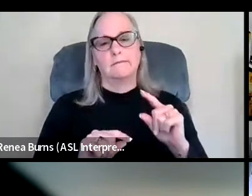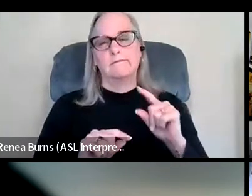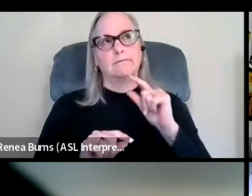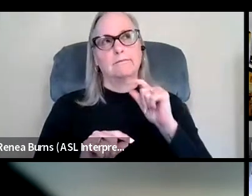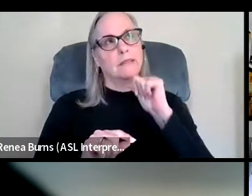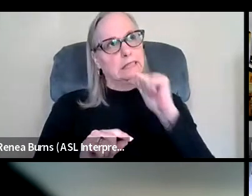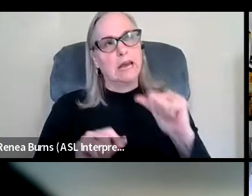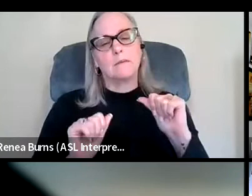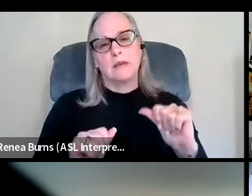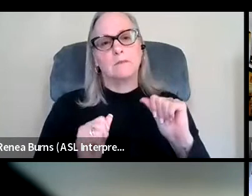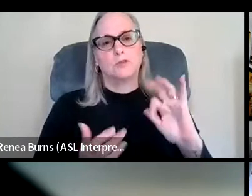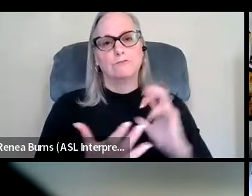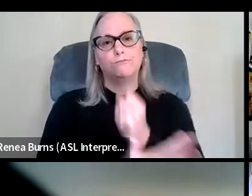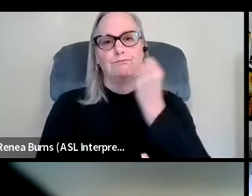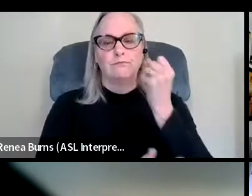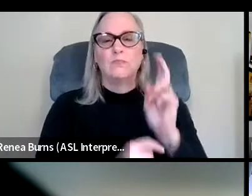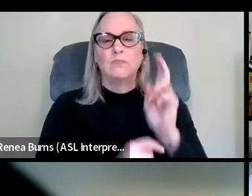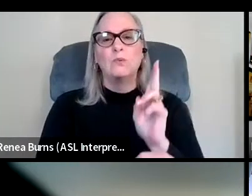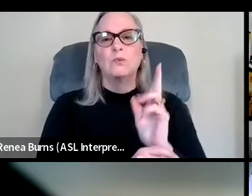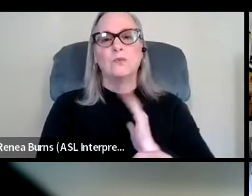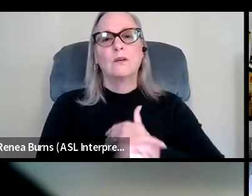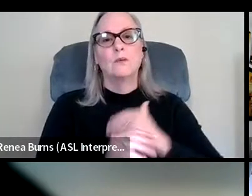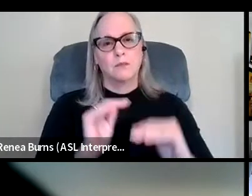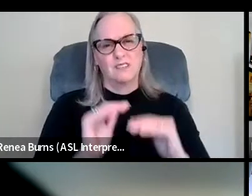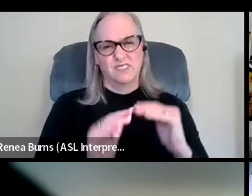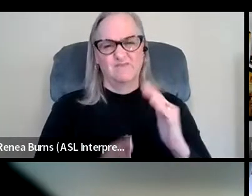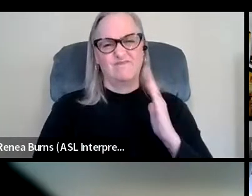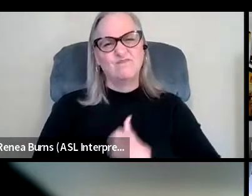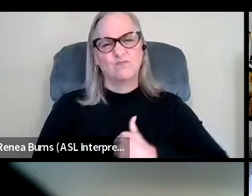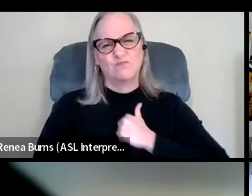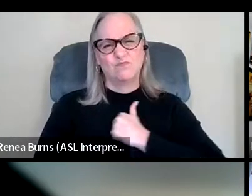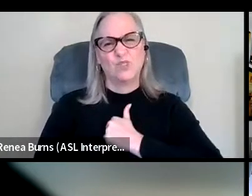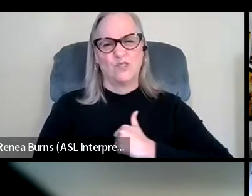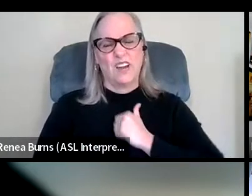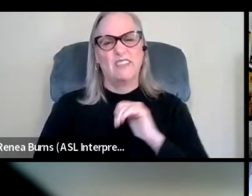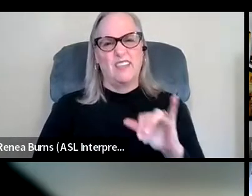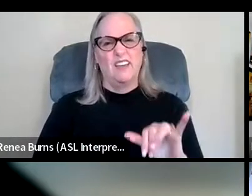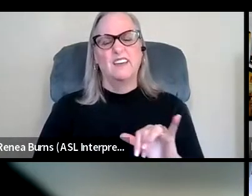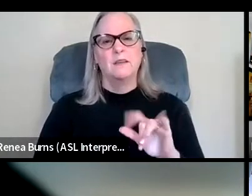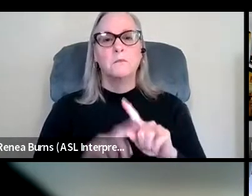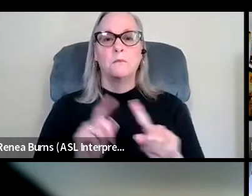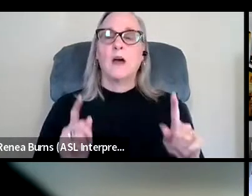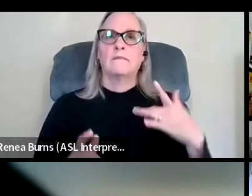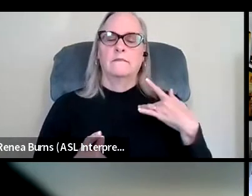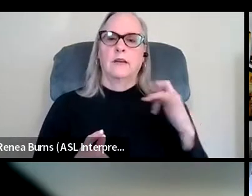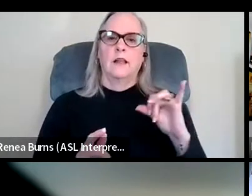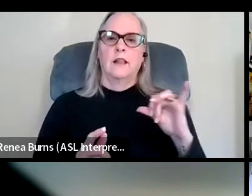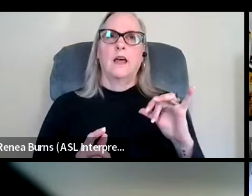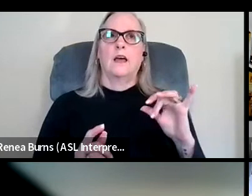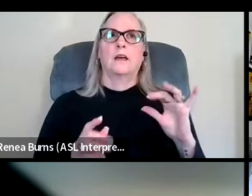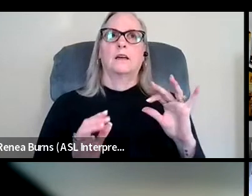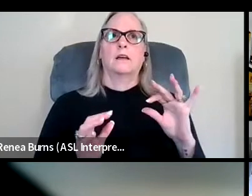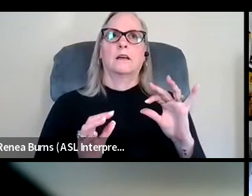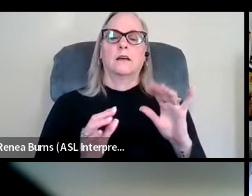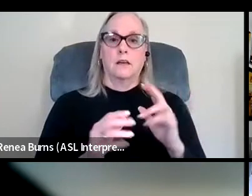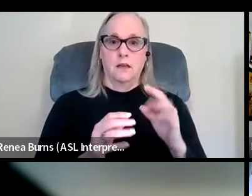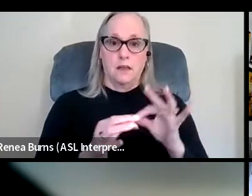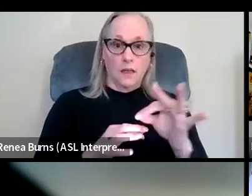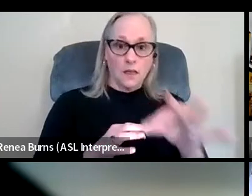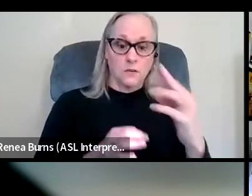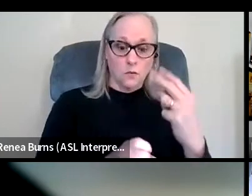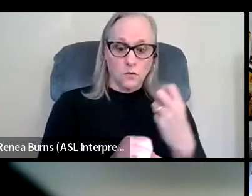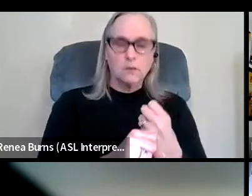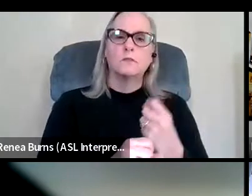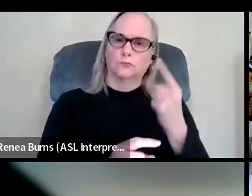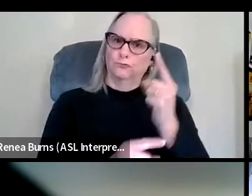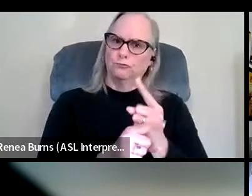And we regret that. But I think at the end of the day, this is the right thing for the building, for the process, for the community, and